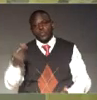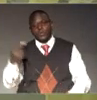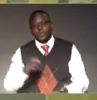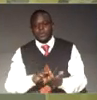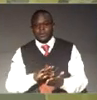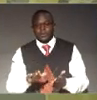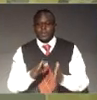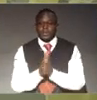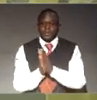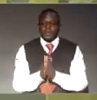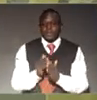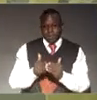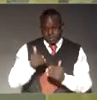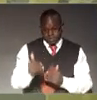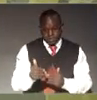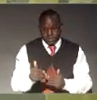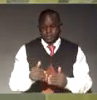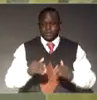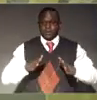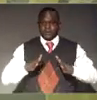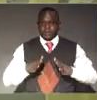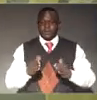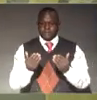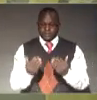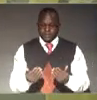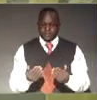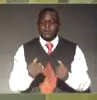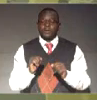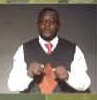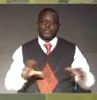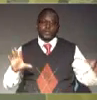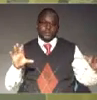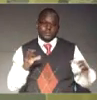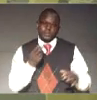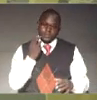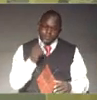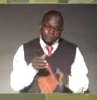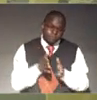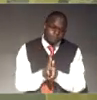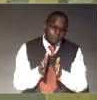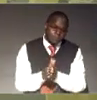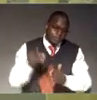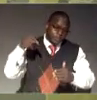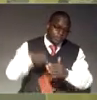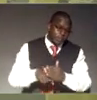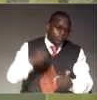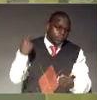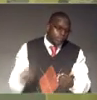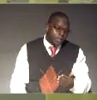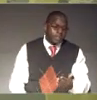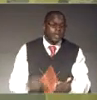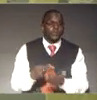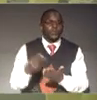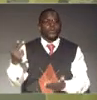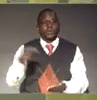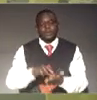from that story that later on, after this break that's coming up, we shall be looking deeper into what Holy Thursday really